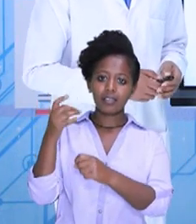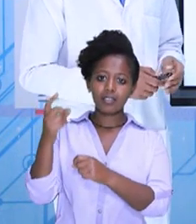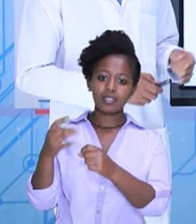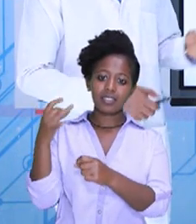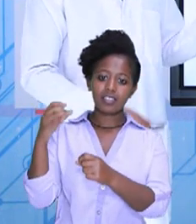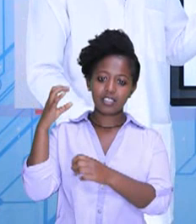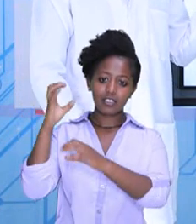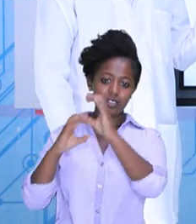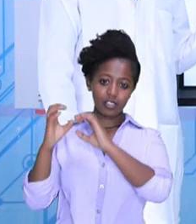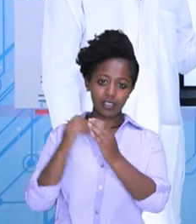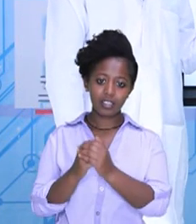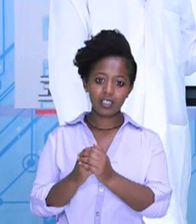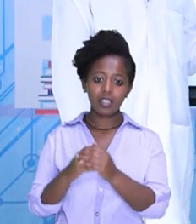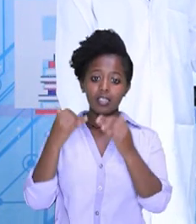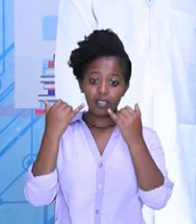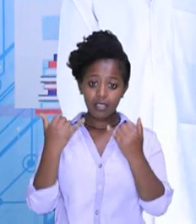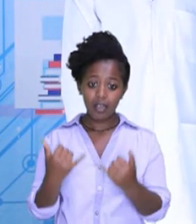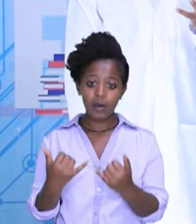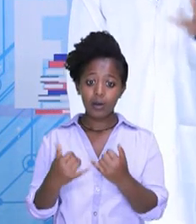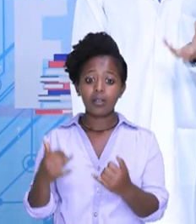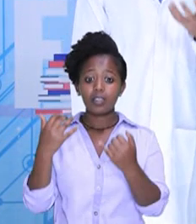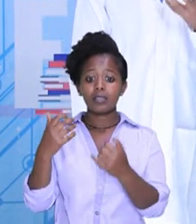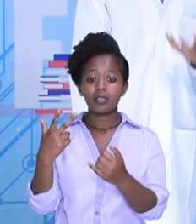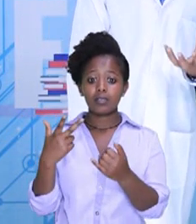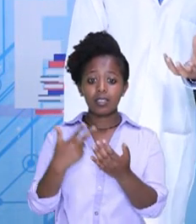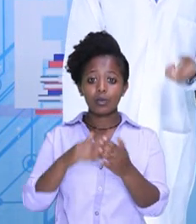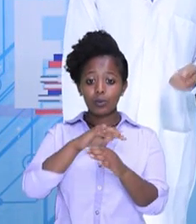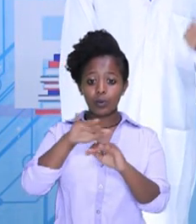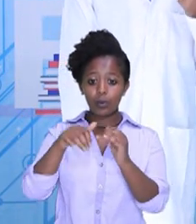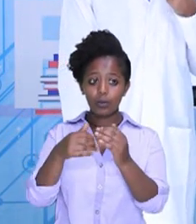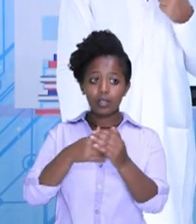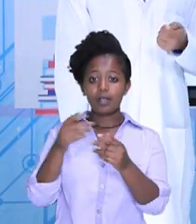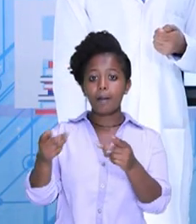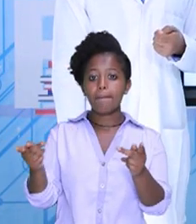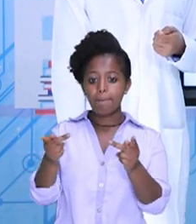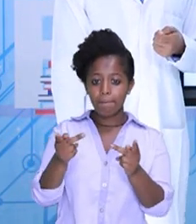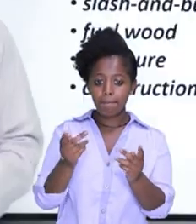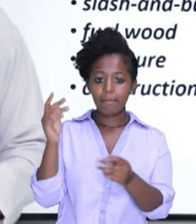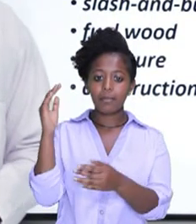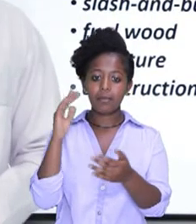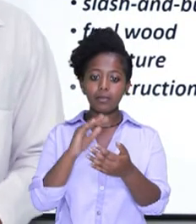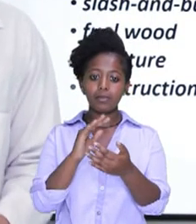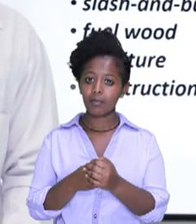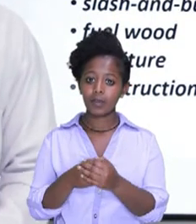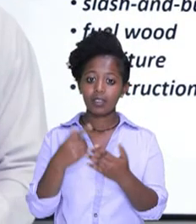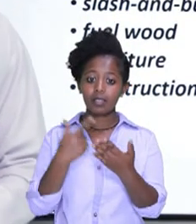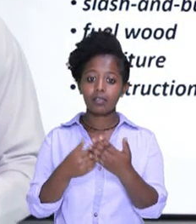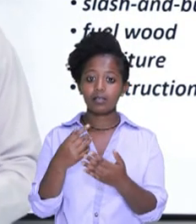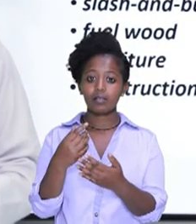now, less than 3% of the total landmass of the country is covered by forests.